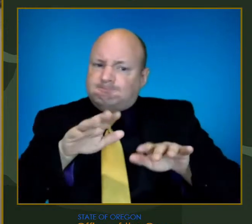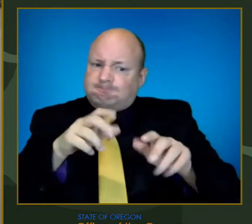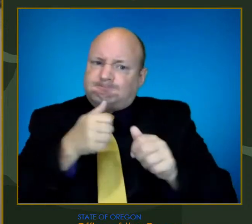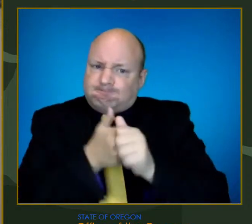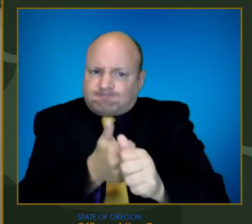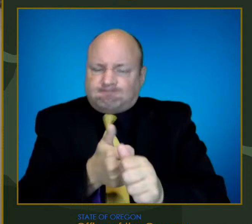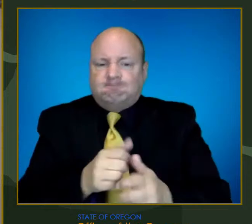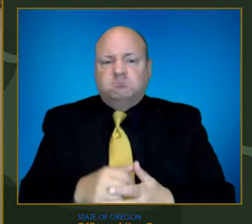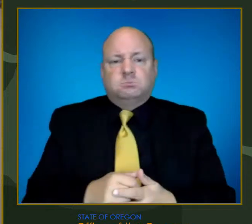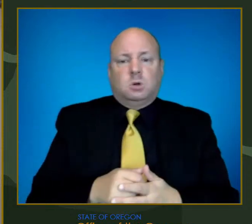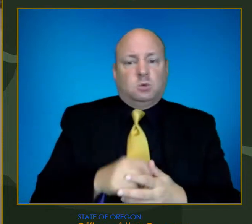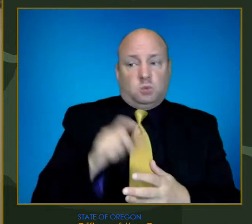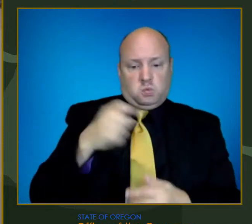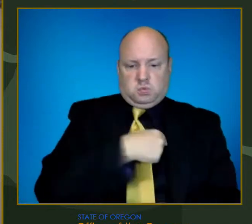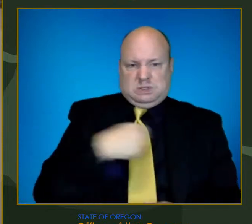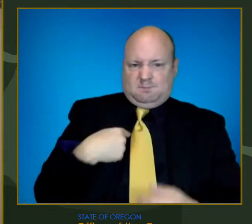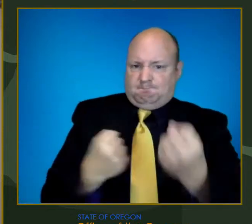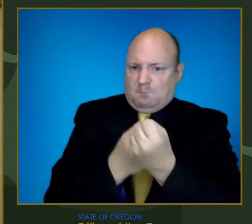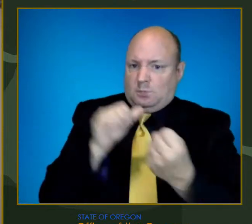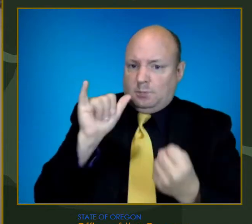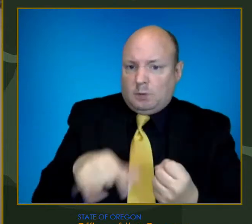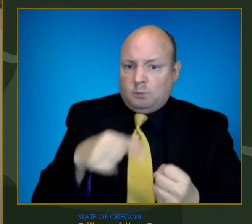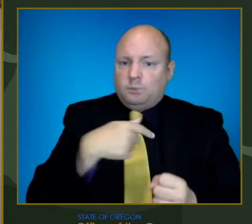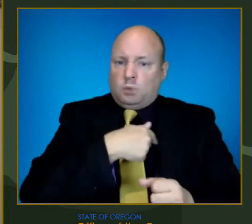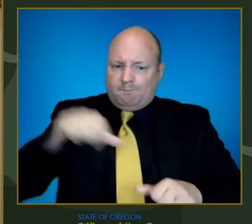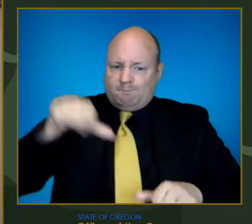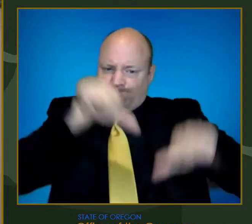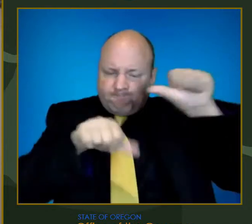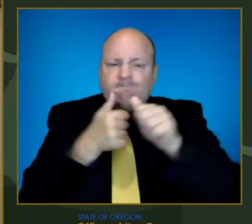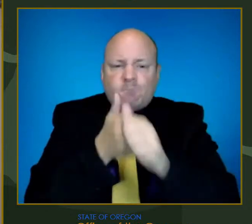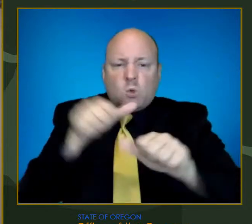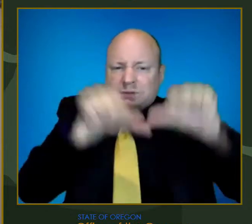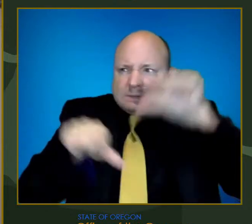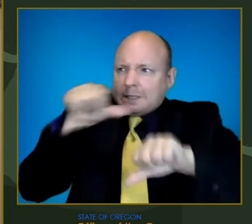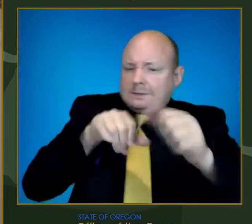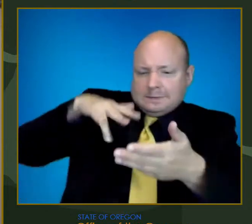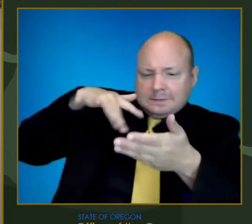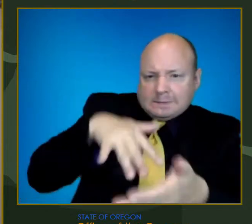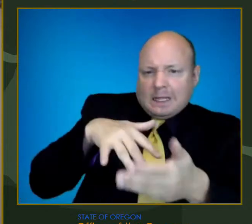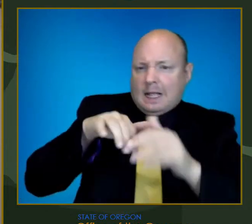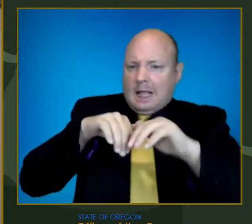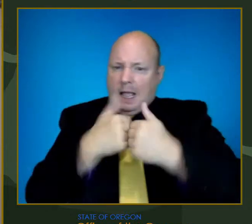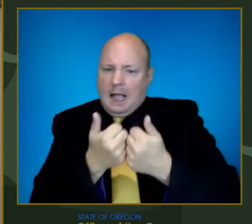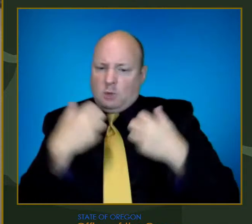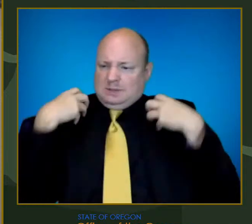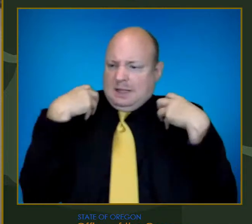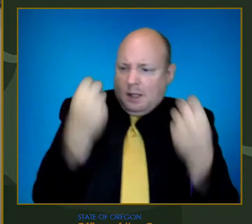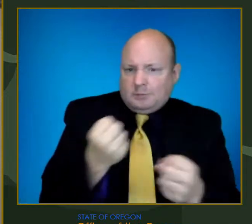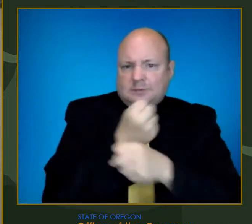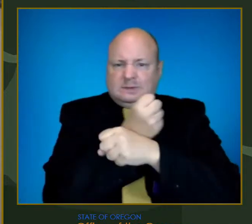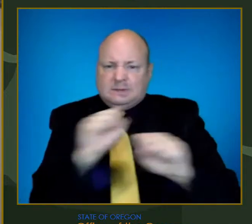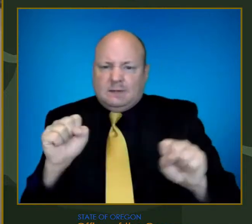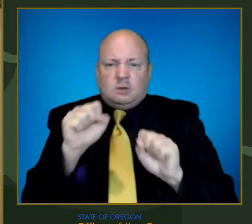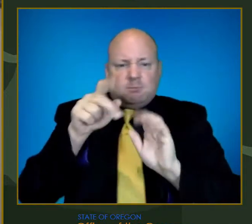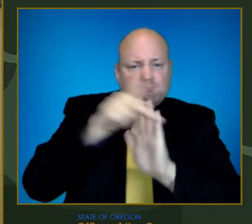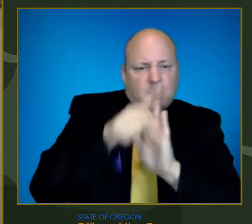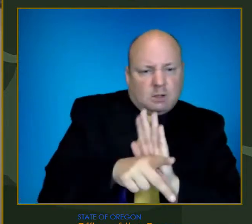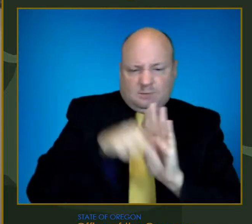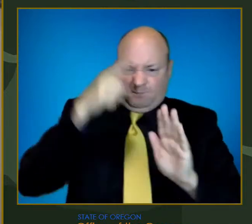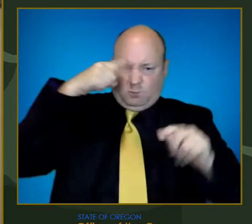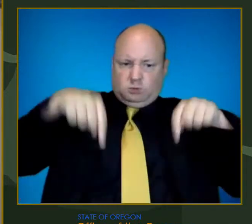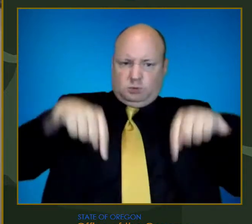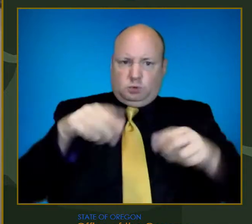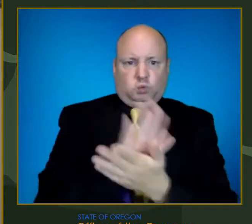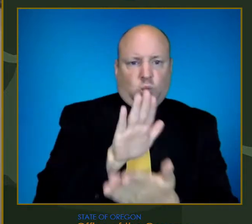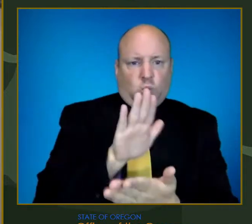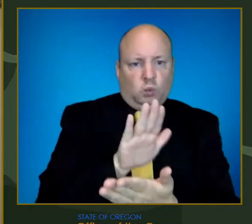we are following science and implementing health and safety protocols. And while we're still learning about the Delta